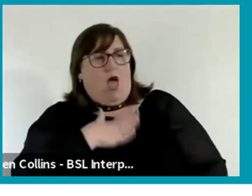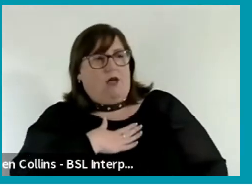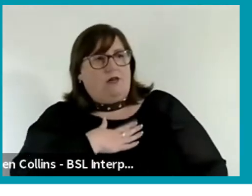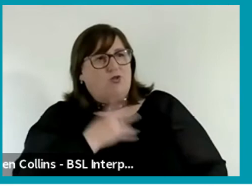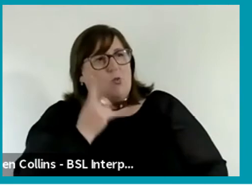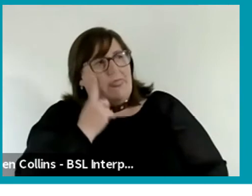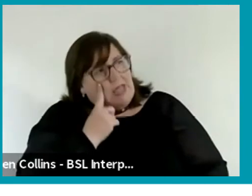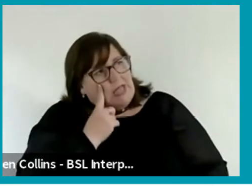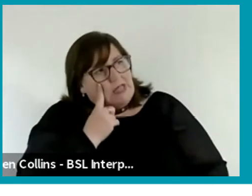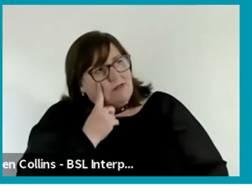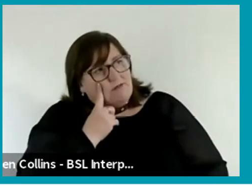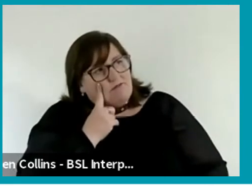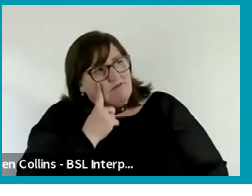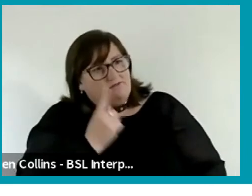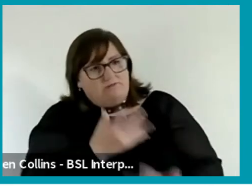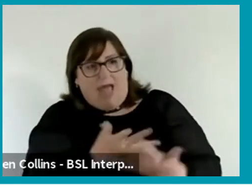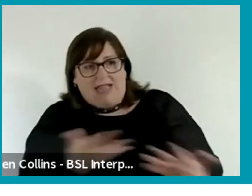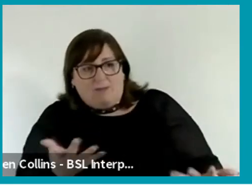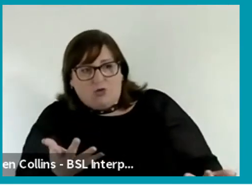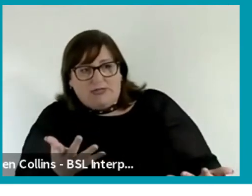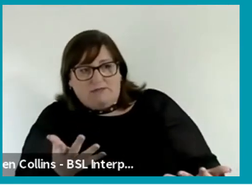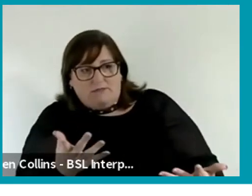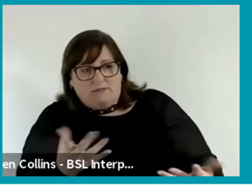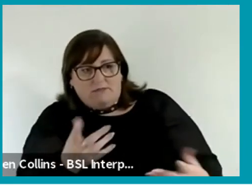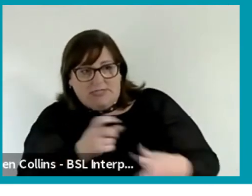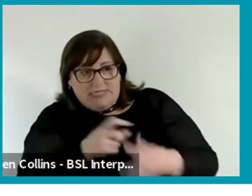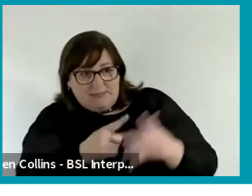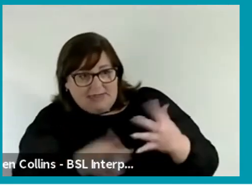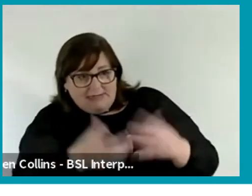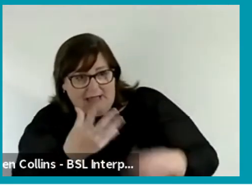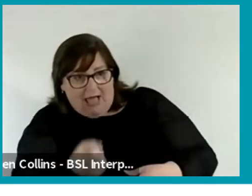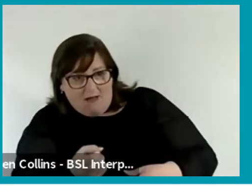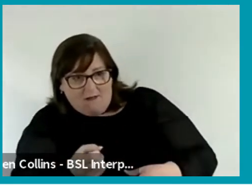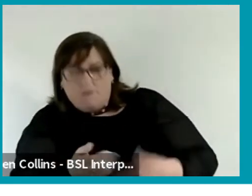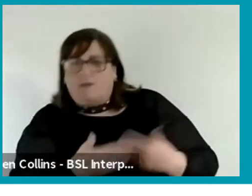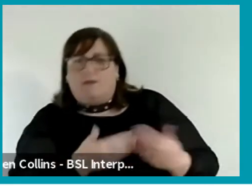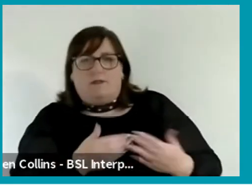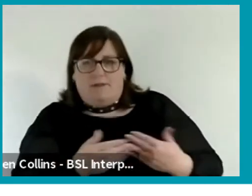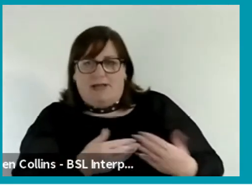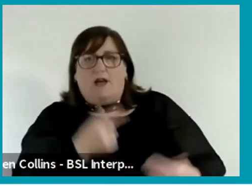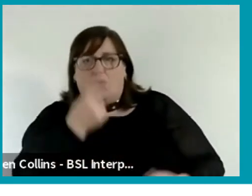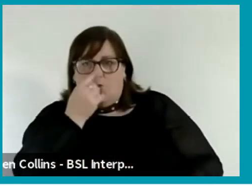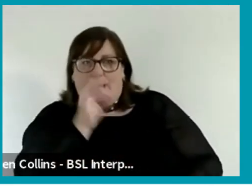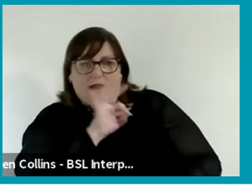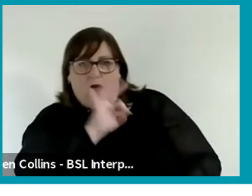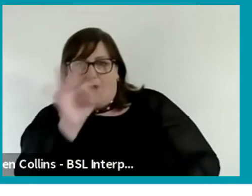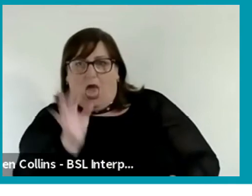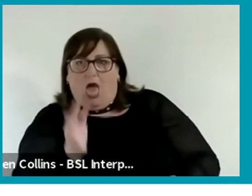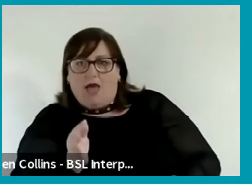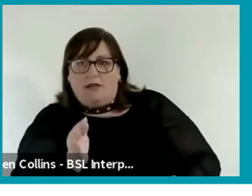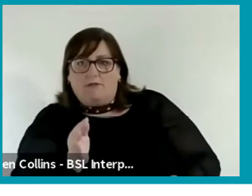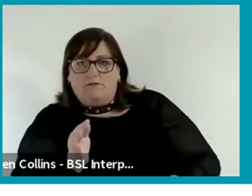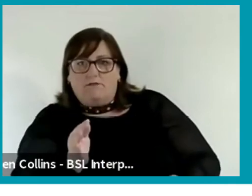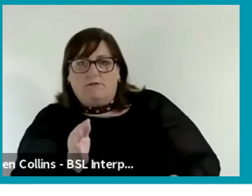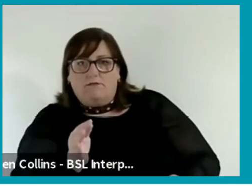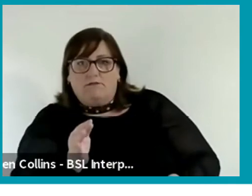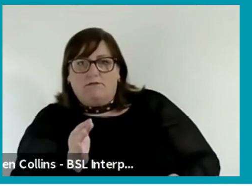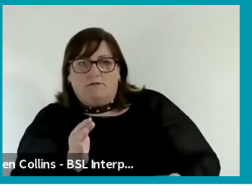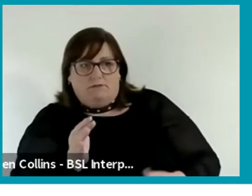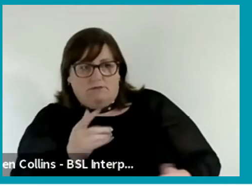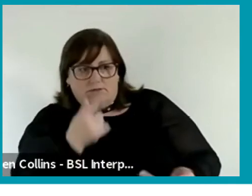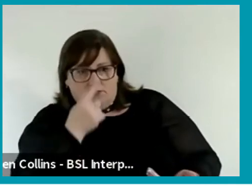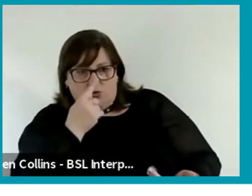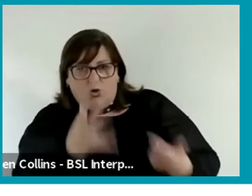apply and know they've got a chance of getting that role, and it's purely based on their